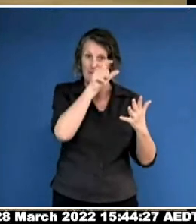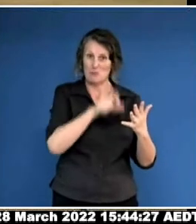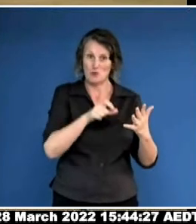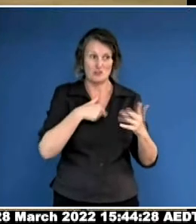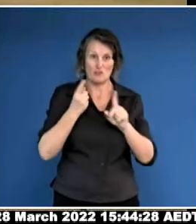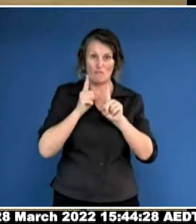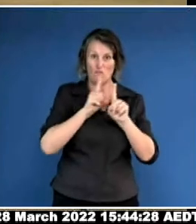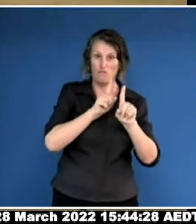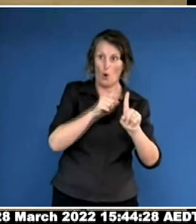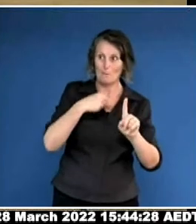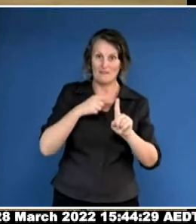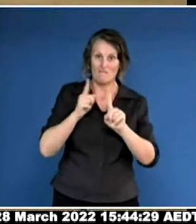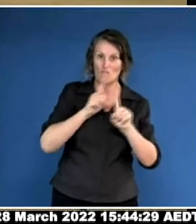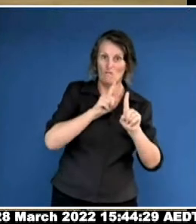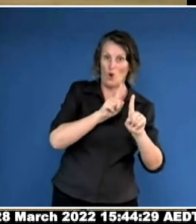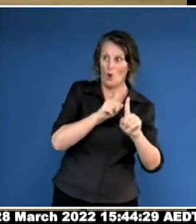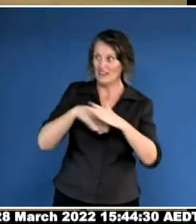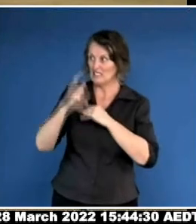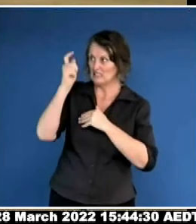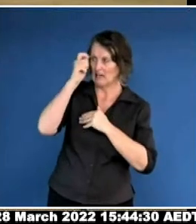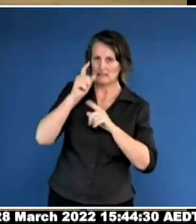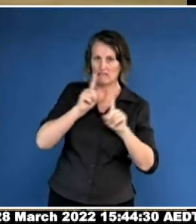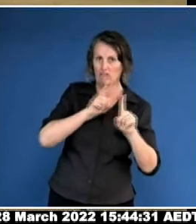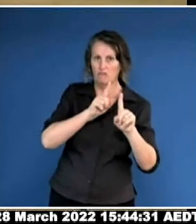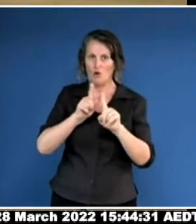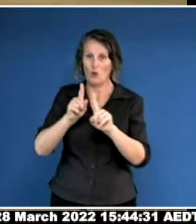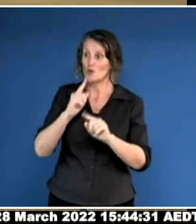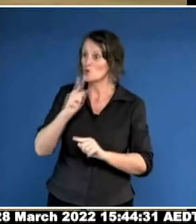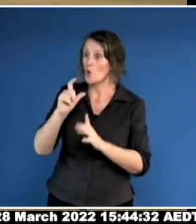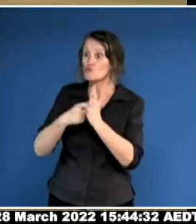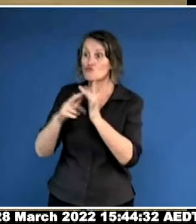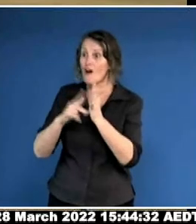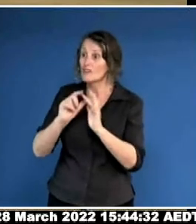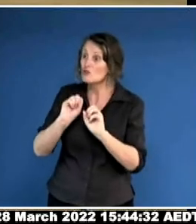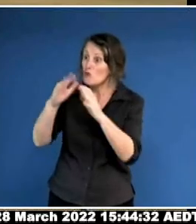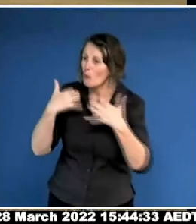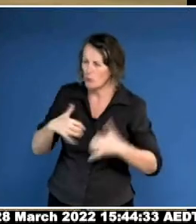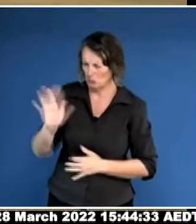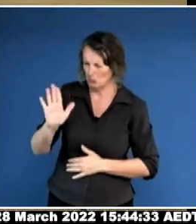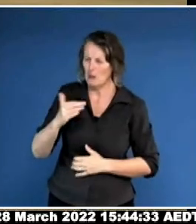and got into the taxi with me and told the driver we were going to my place, not to the hospital.